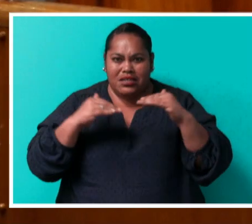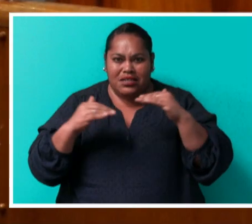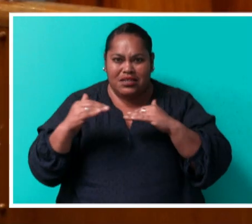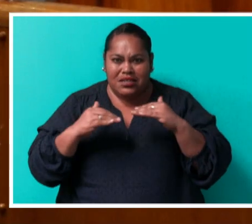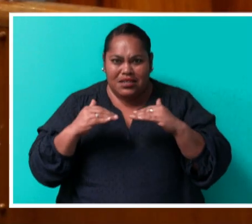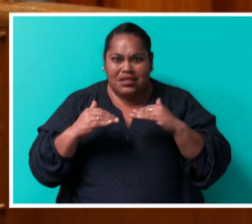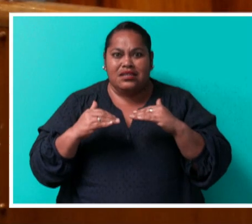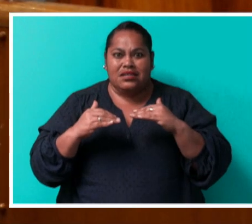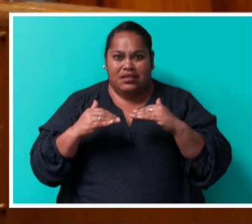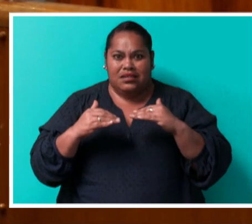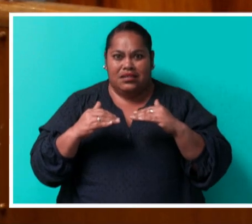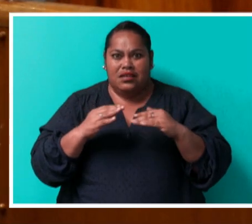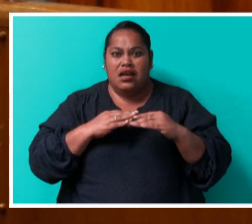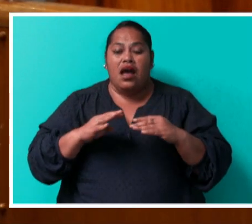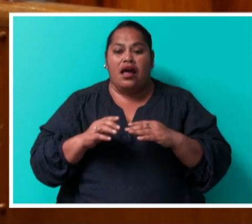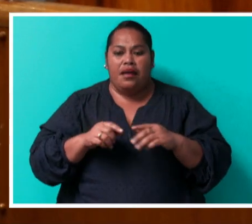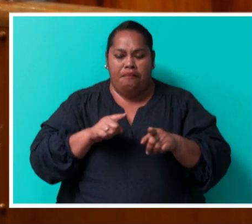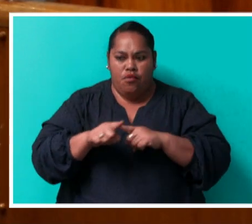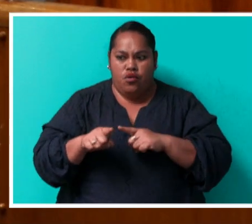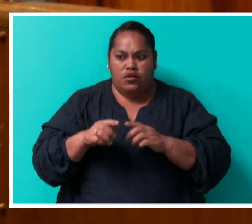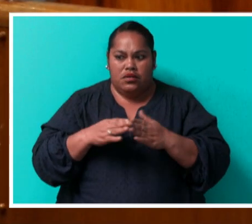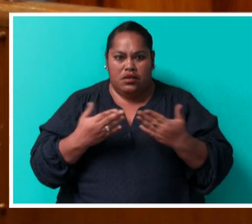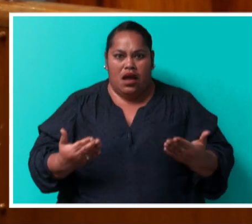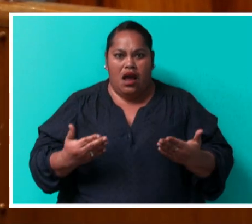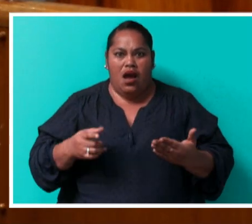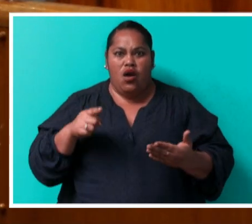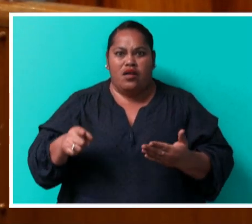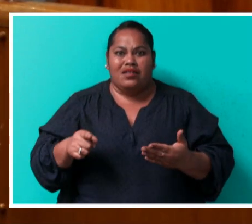exchanges, and most recently, human mobility.